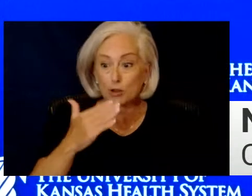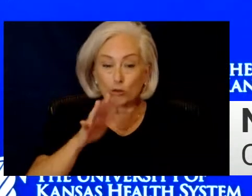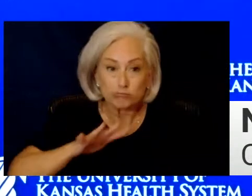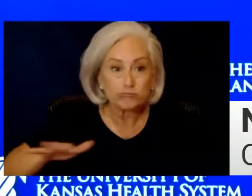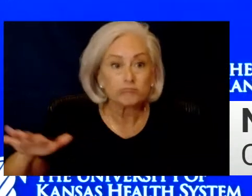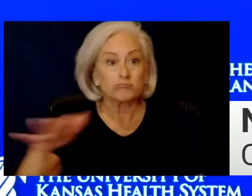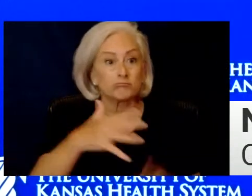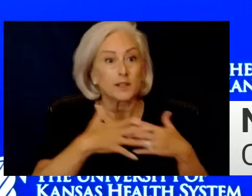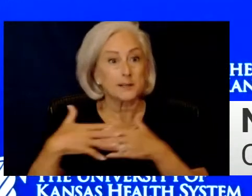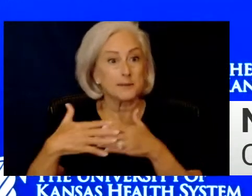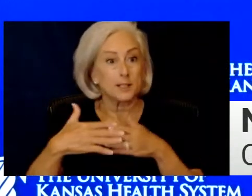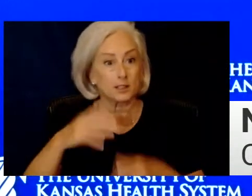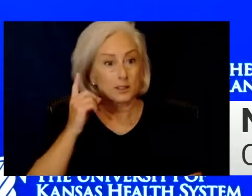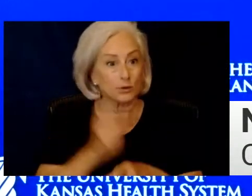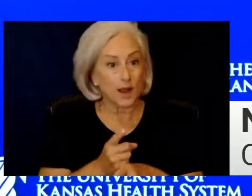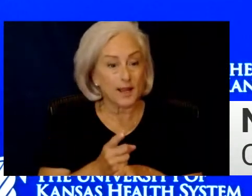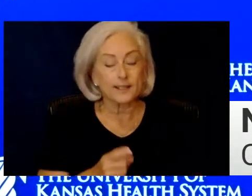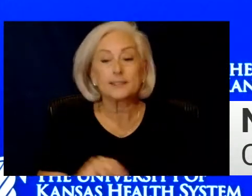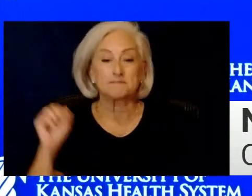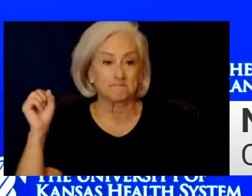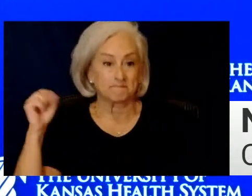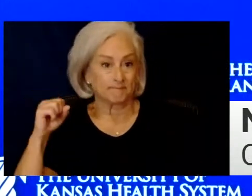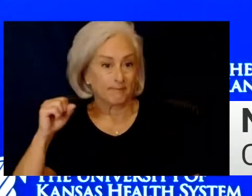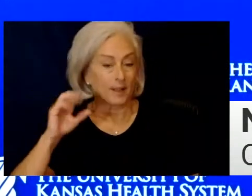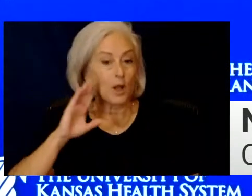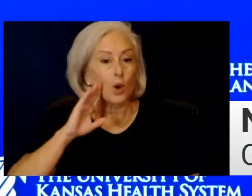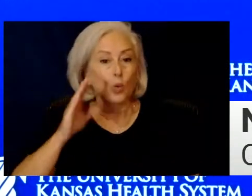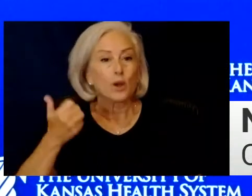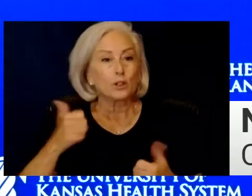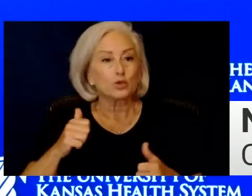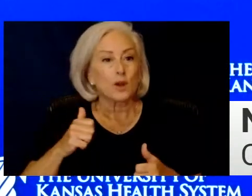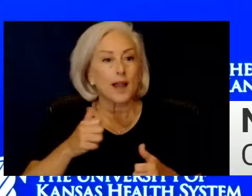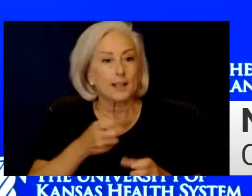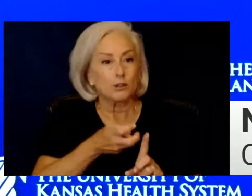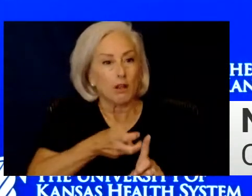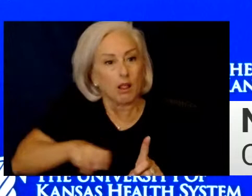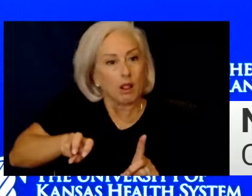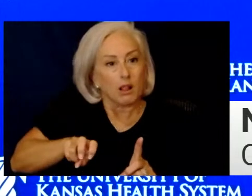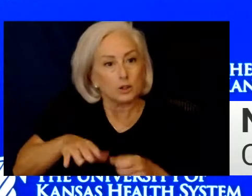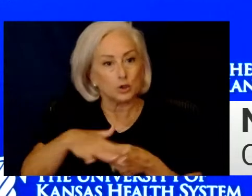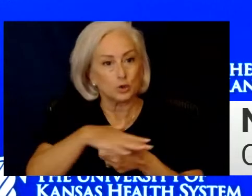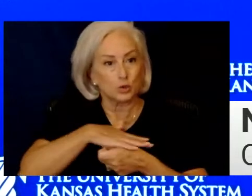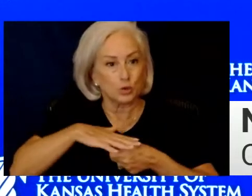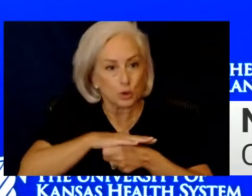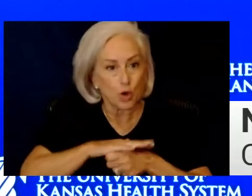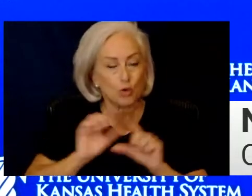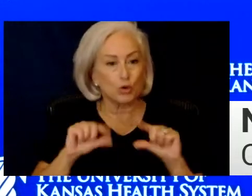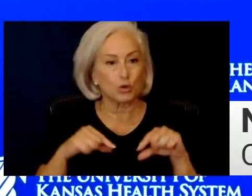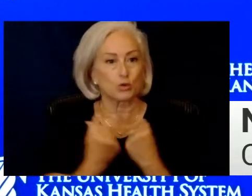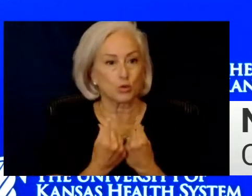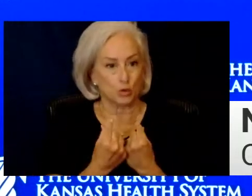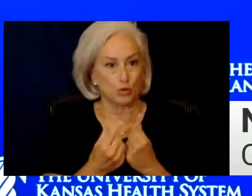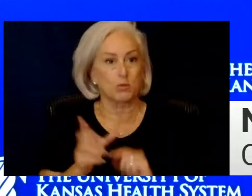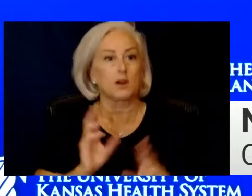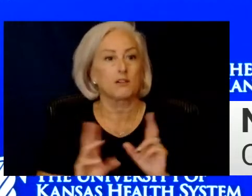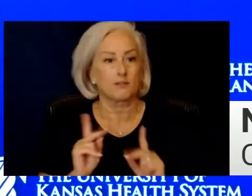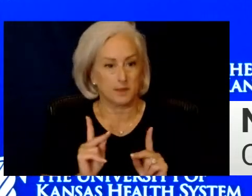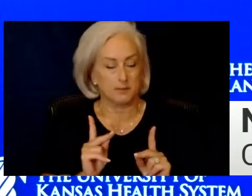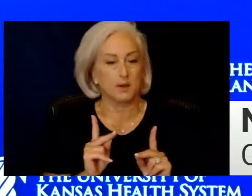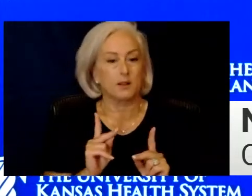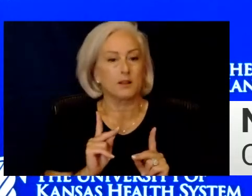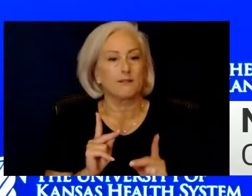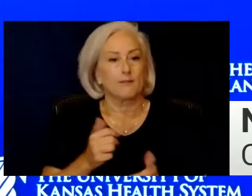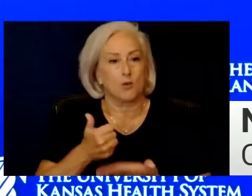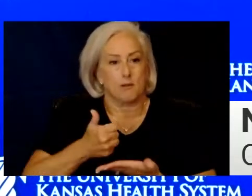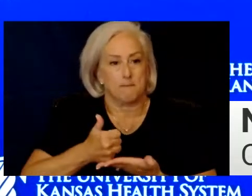it initially will try to route you to the local group of clinicians. But